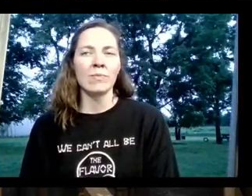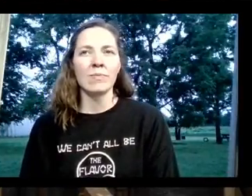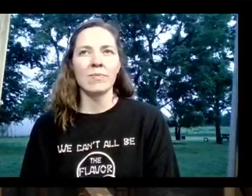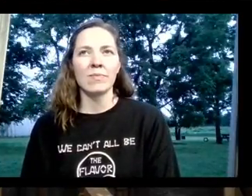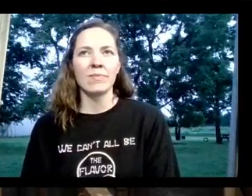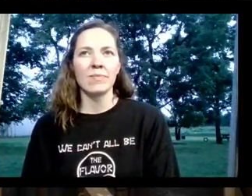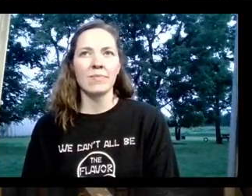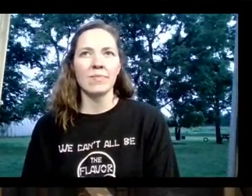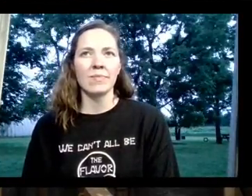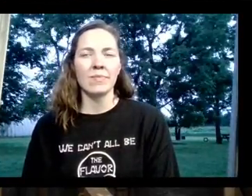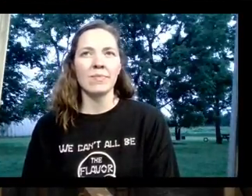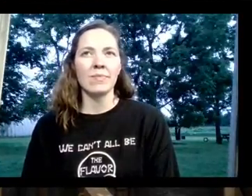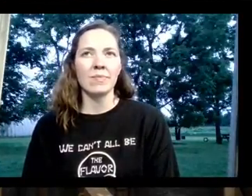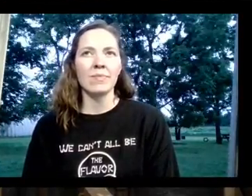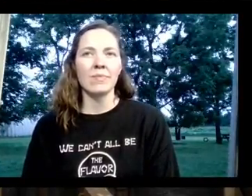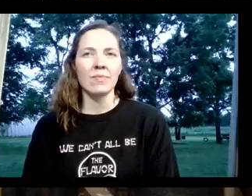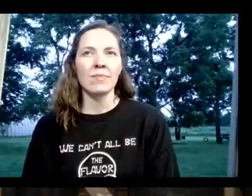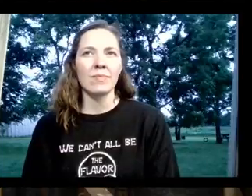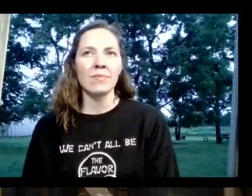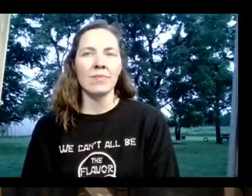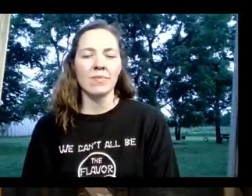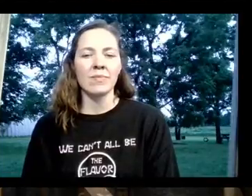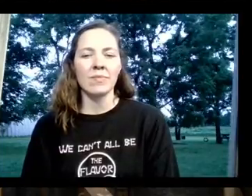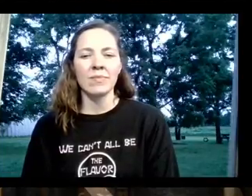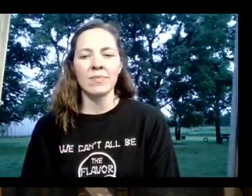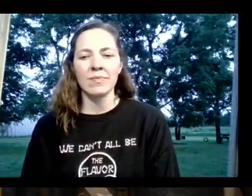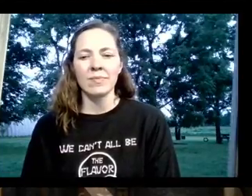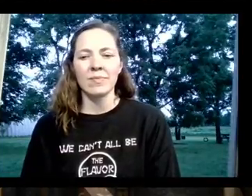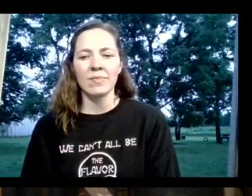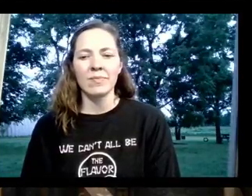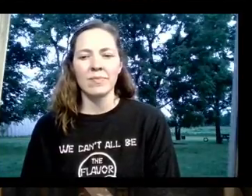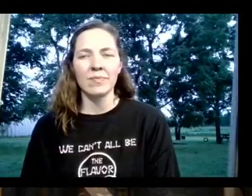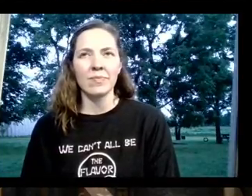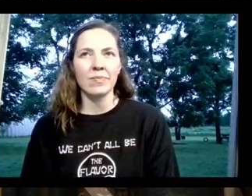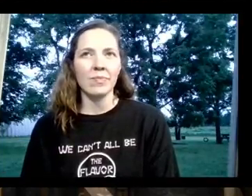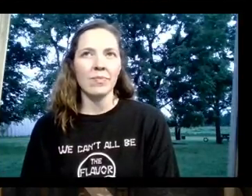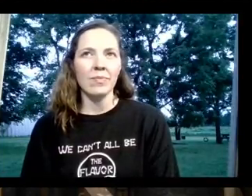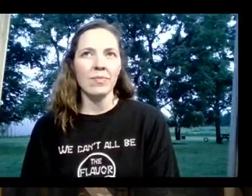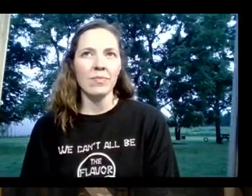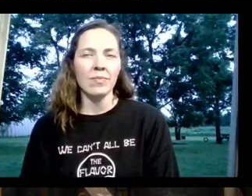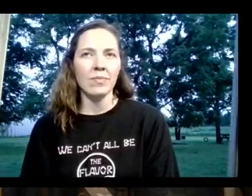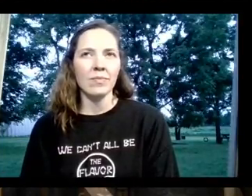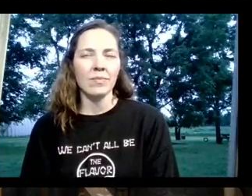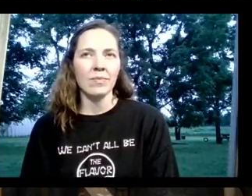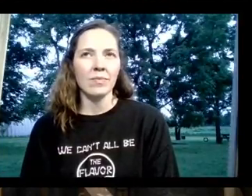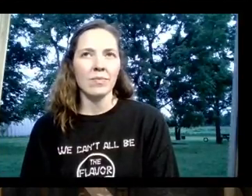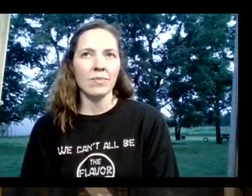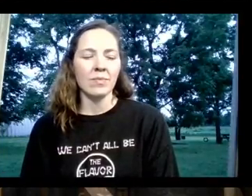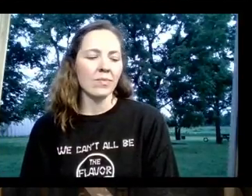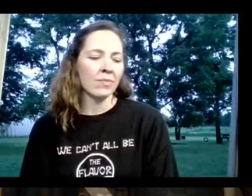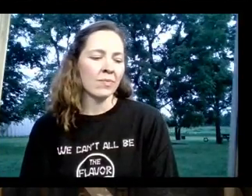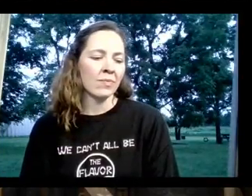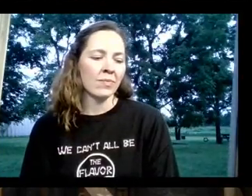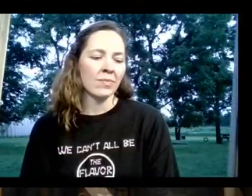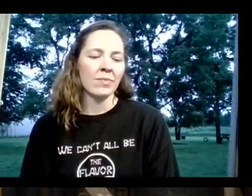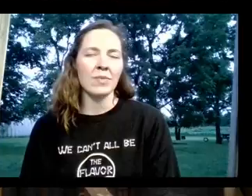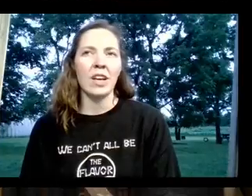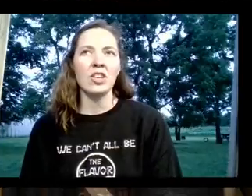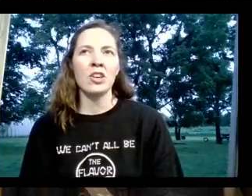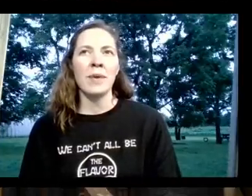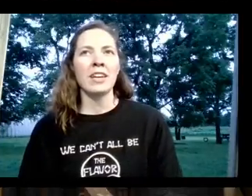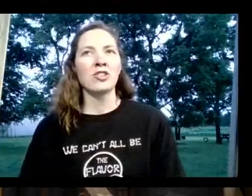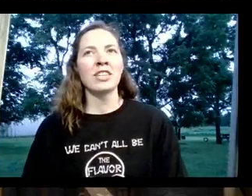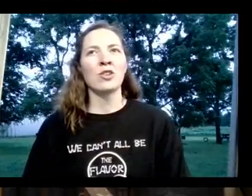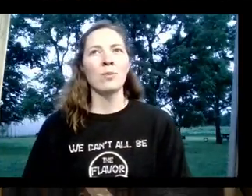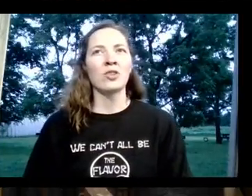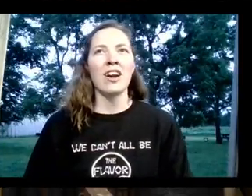heavy grain look, right? You want that real fibrous nature. And in that case, you want to look for coarse iron to